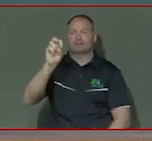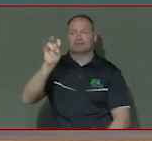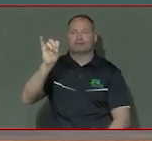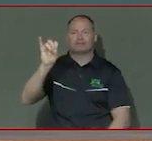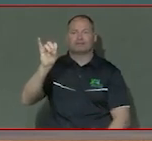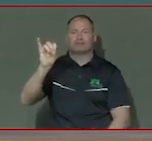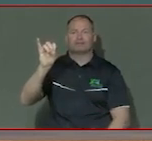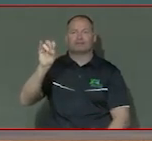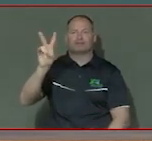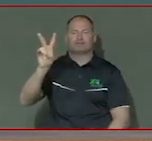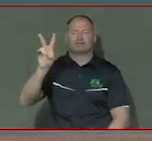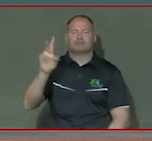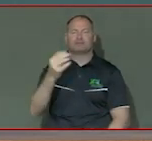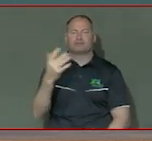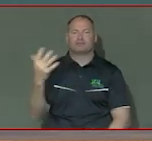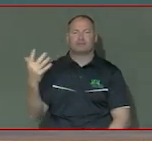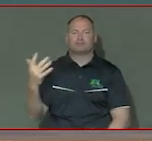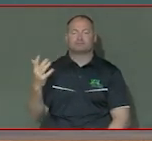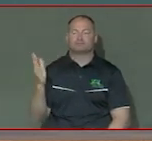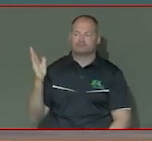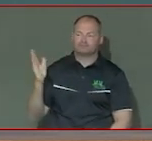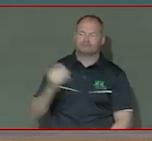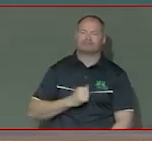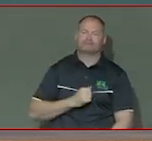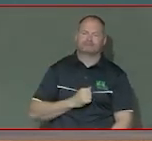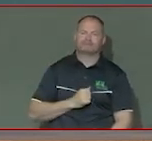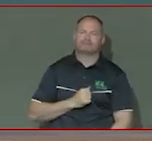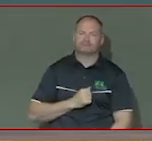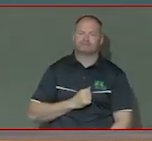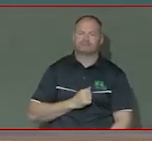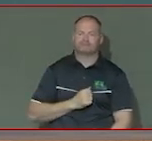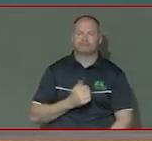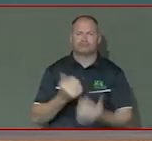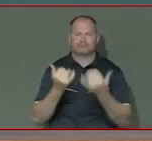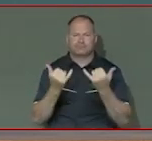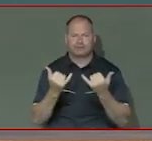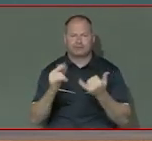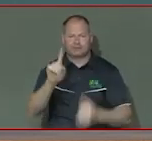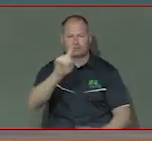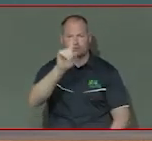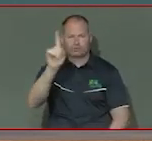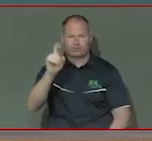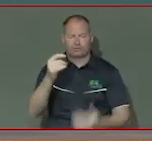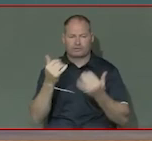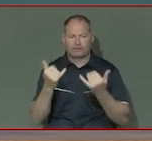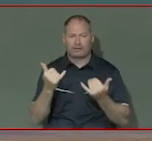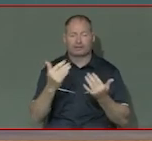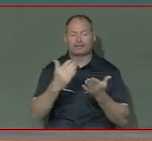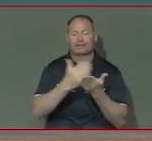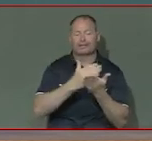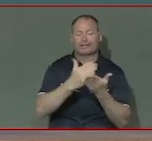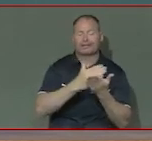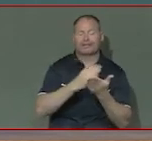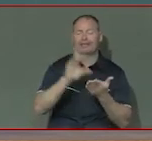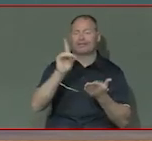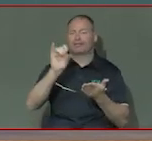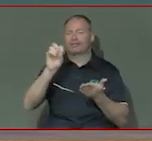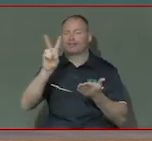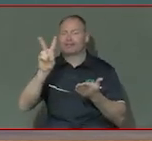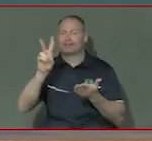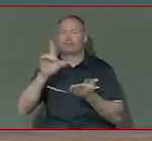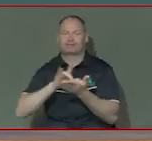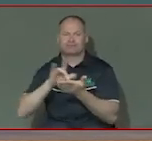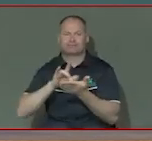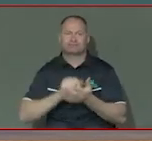180,000. Now they say calculate the dividends per share. So most learners